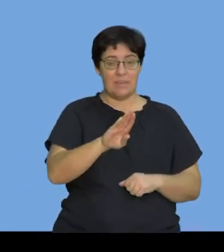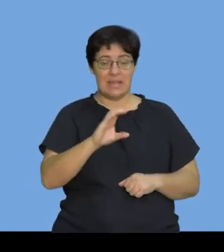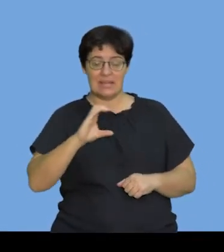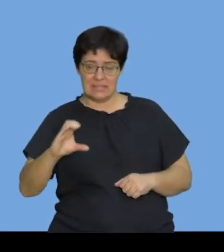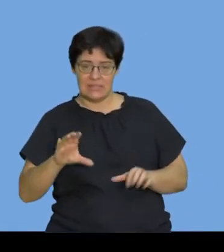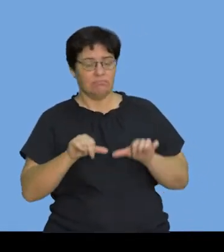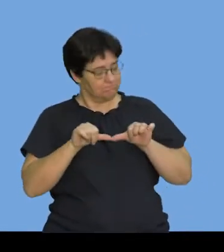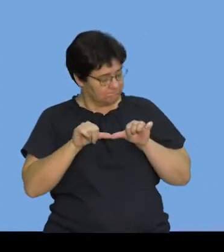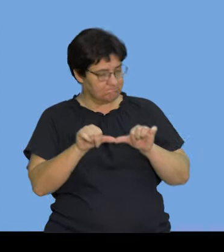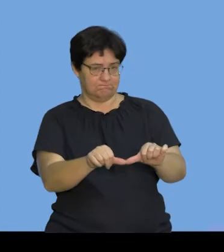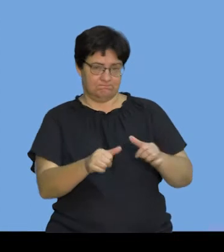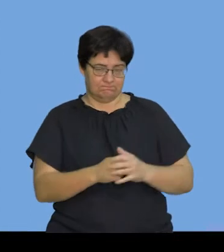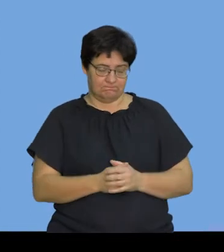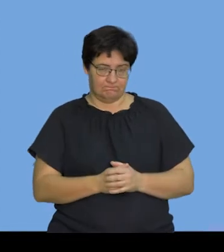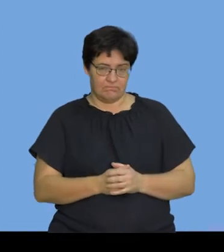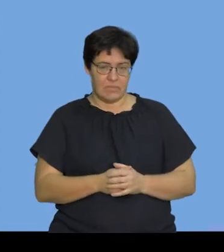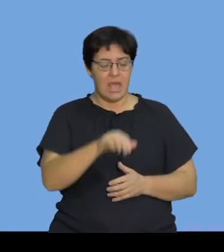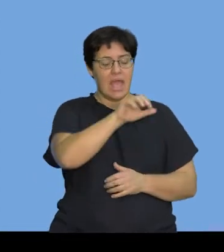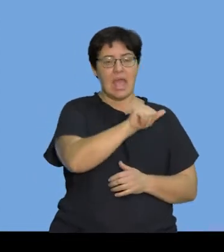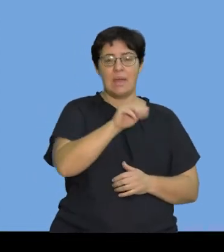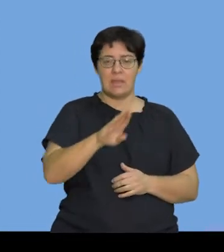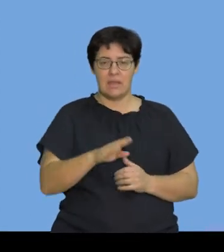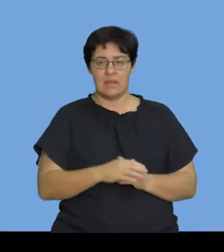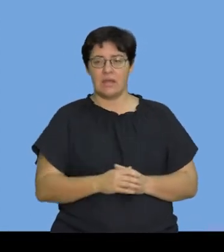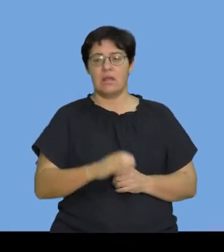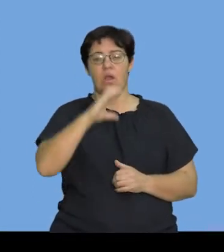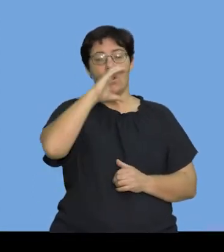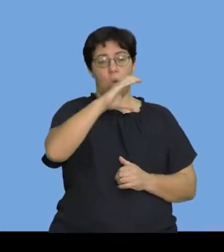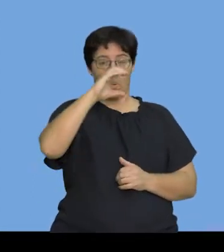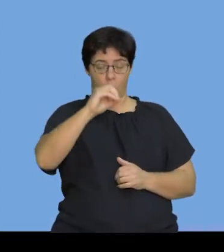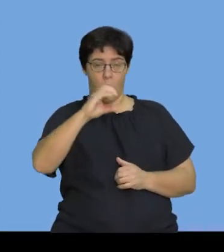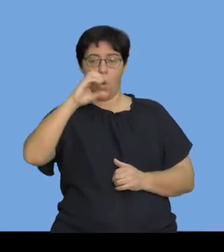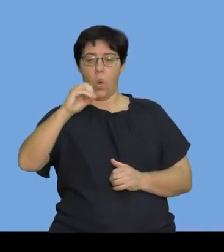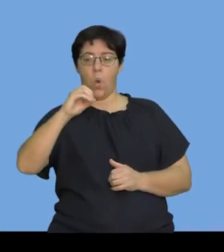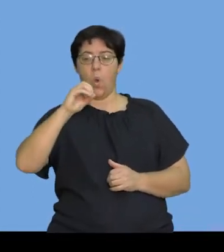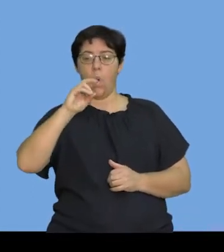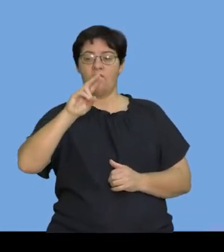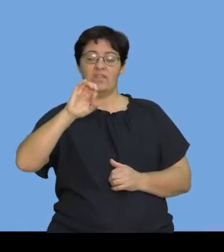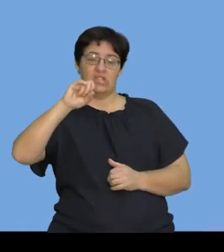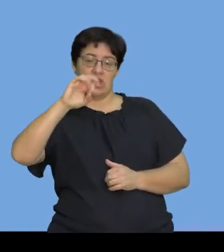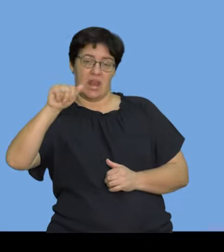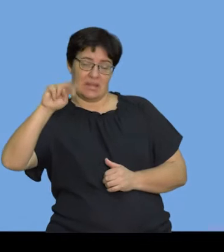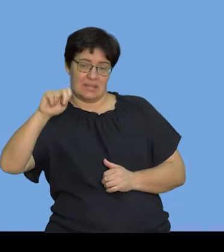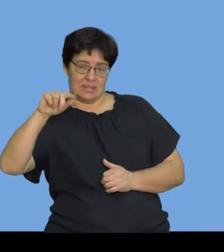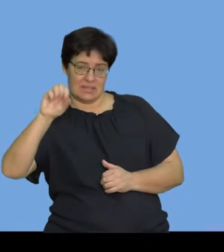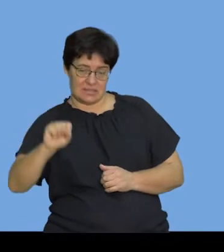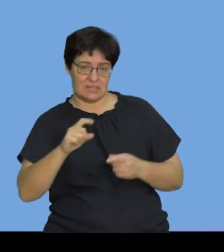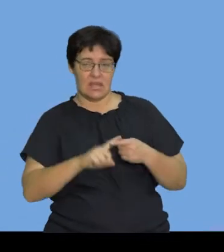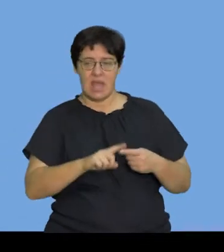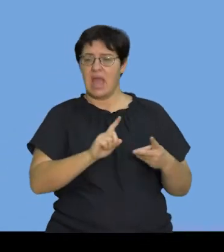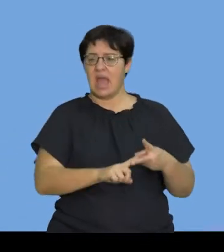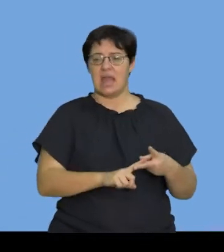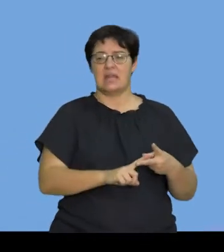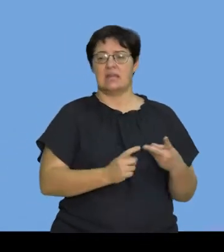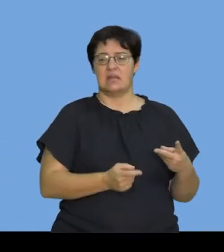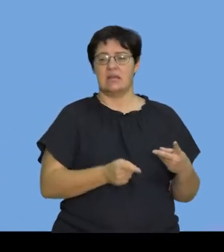constants. The a and the b, we normally call them coefficients, and then c is the actual constant, like any number